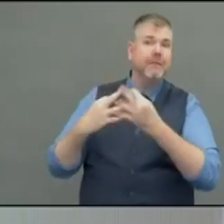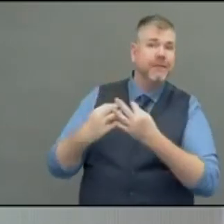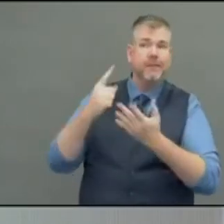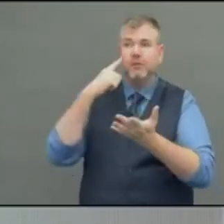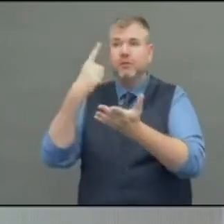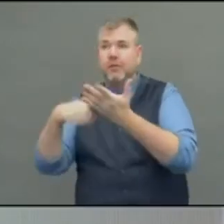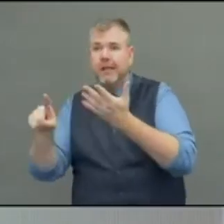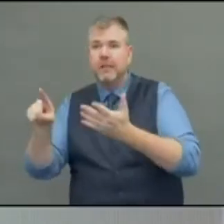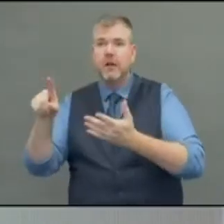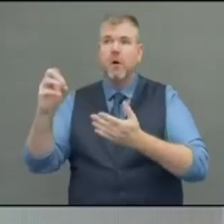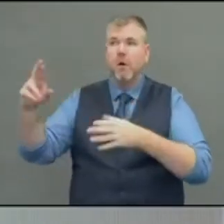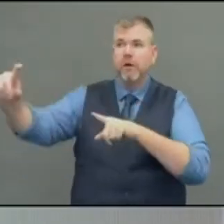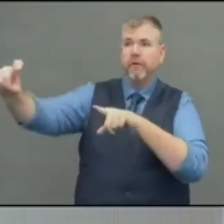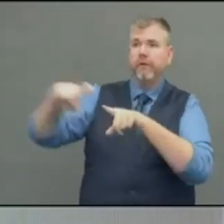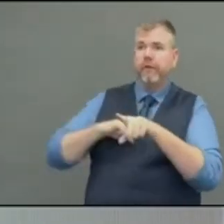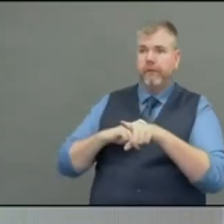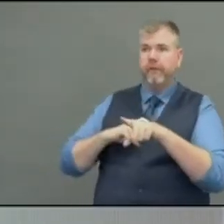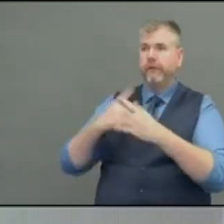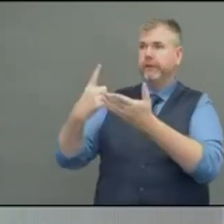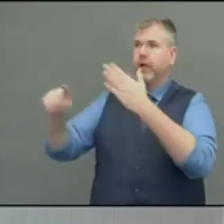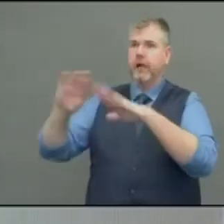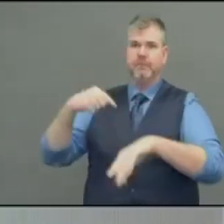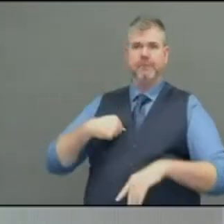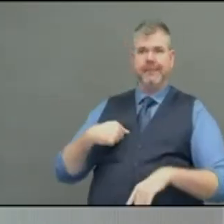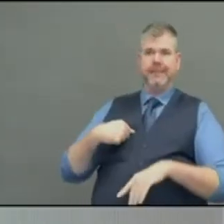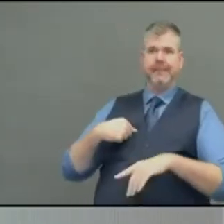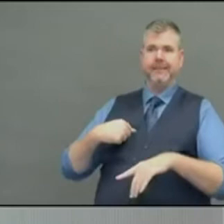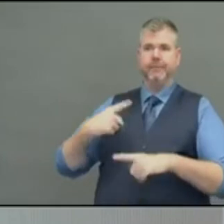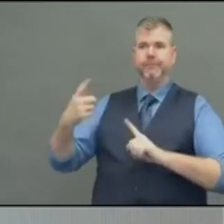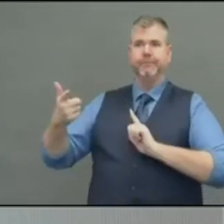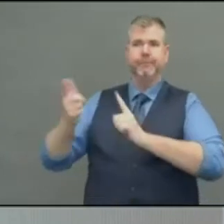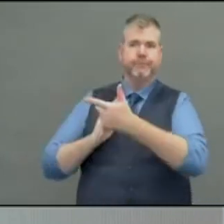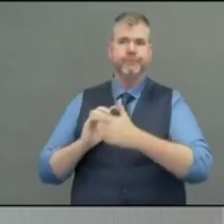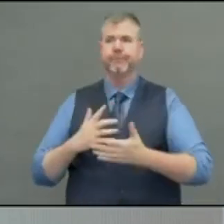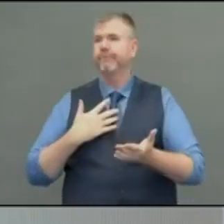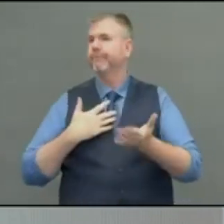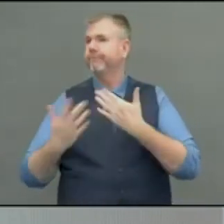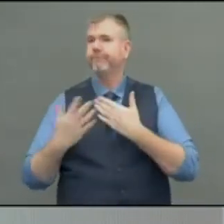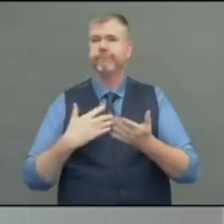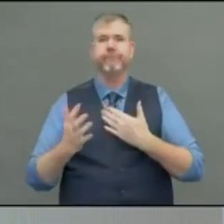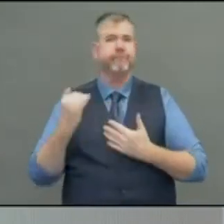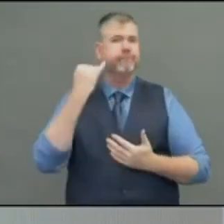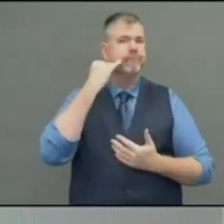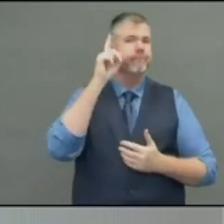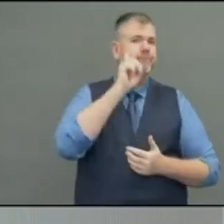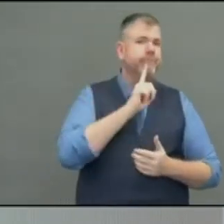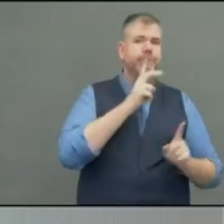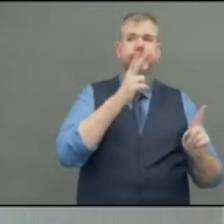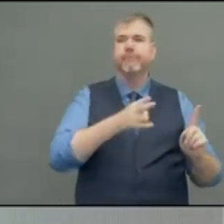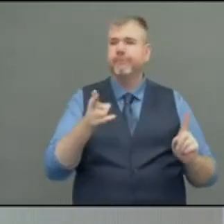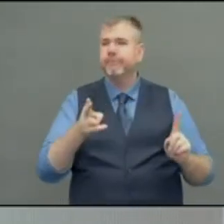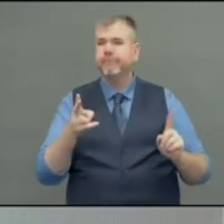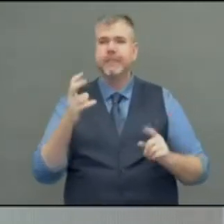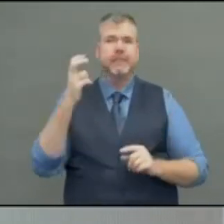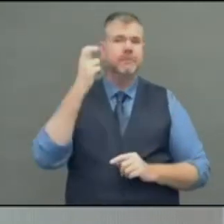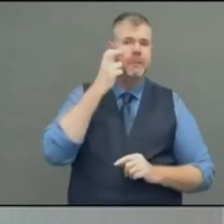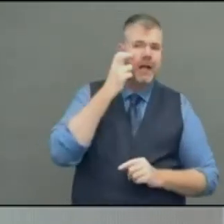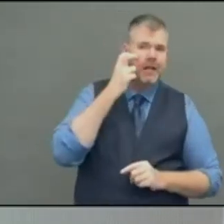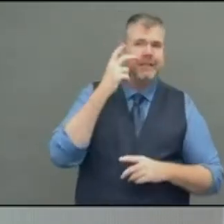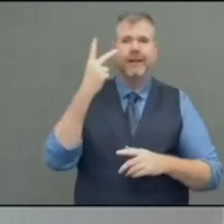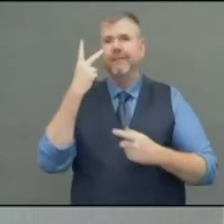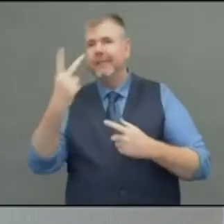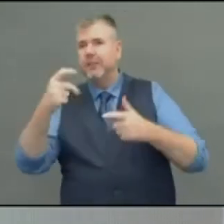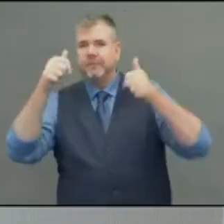our goal, is regardless of the type of difficulty you have, whether it's hearing, vision, mobility, memory, or